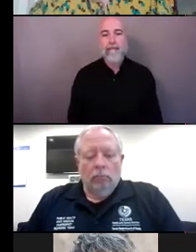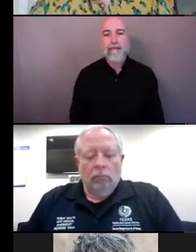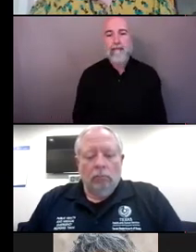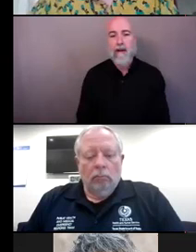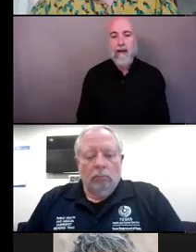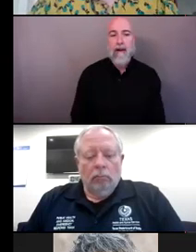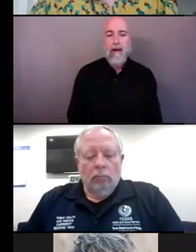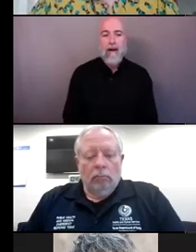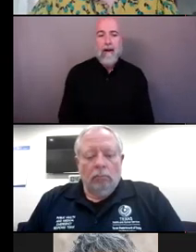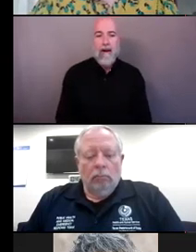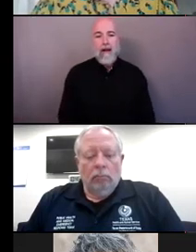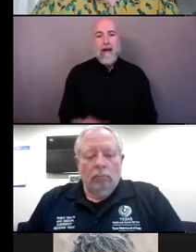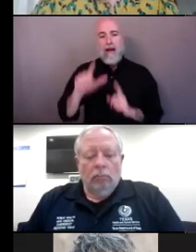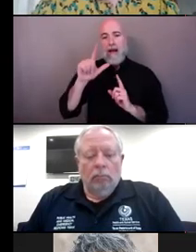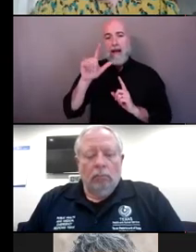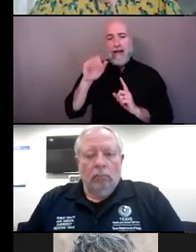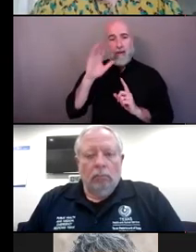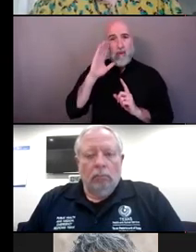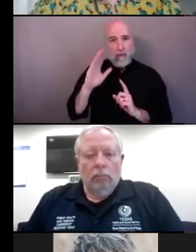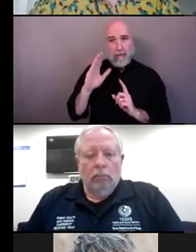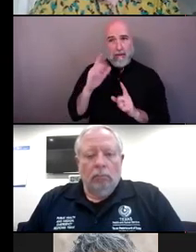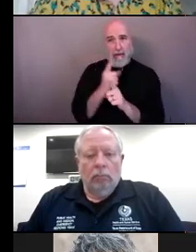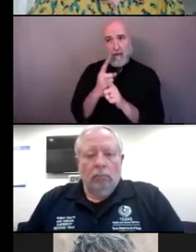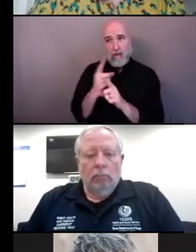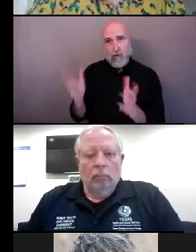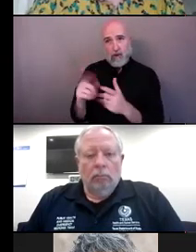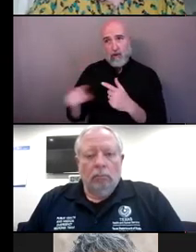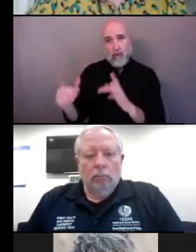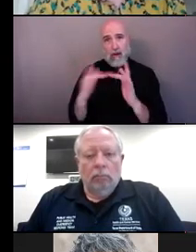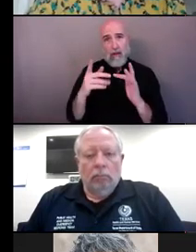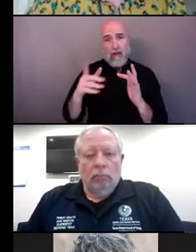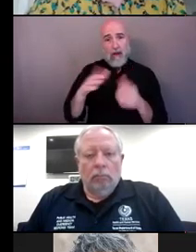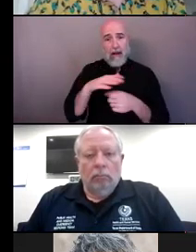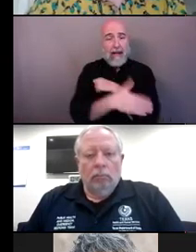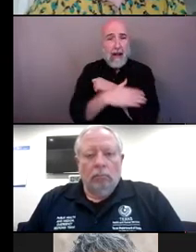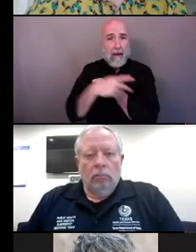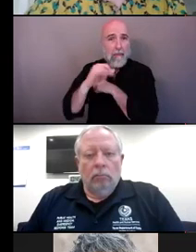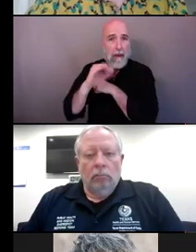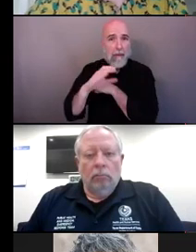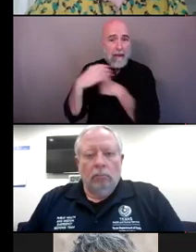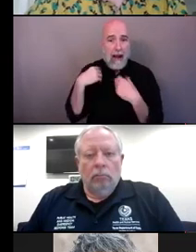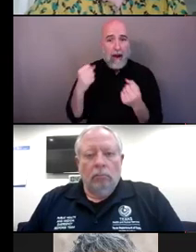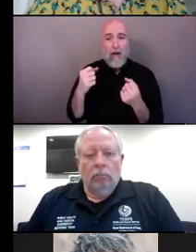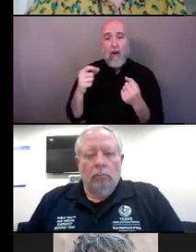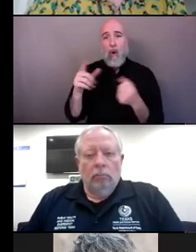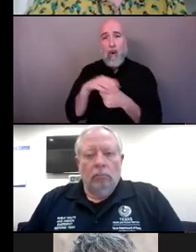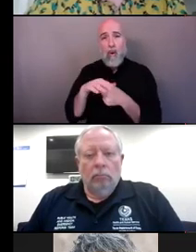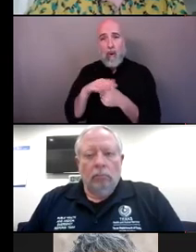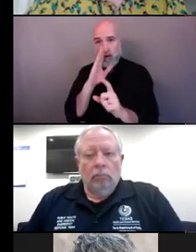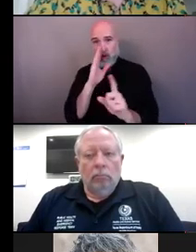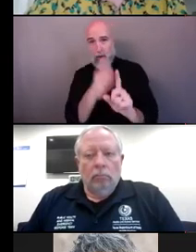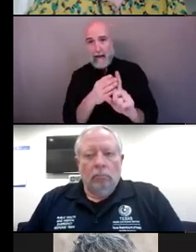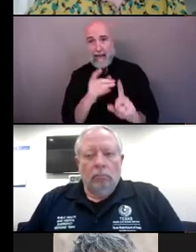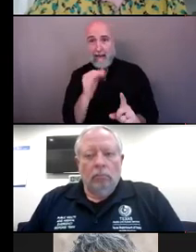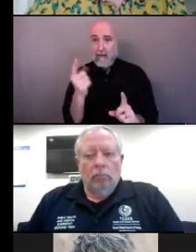This is my own question, would it be fair to encourage people to contact their county public health or local emergency management directly if this